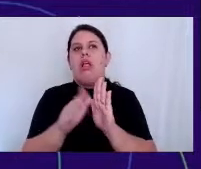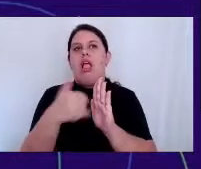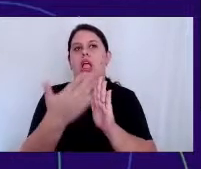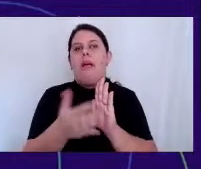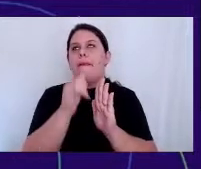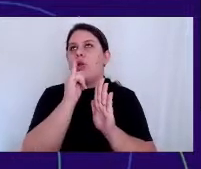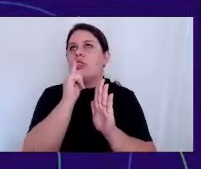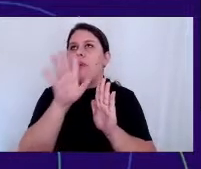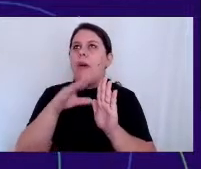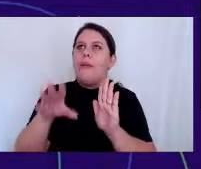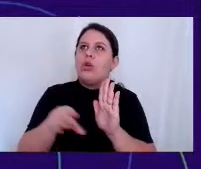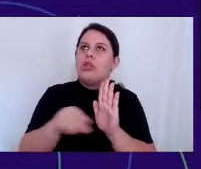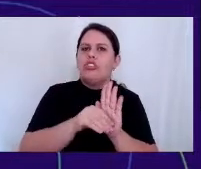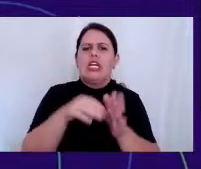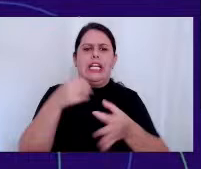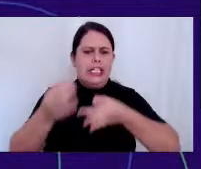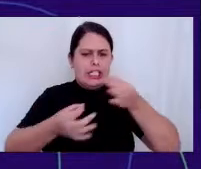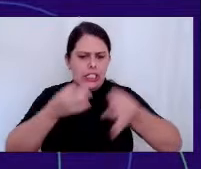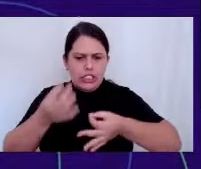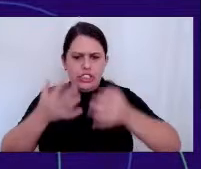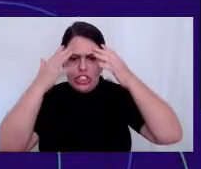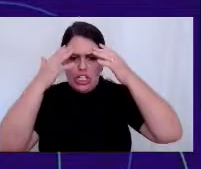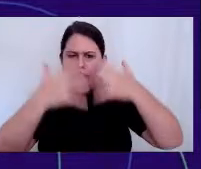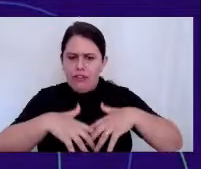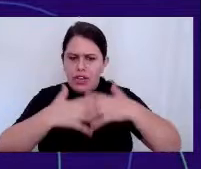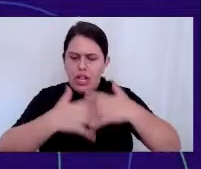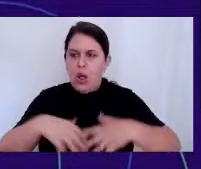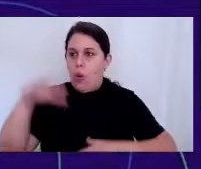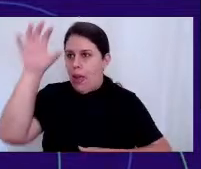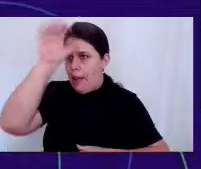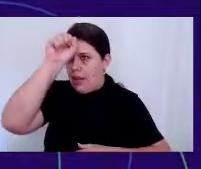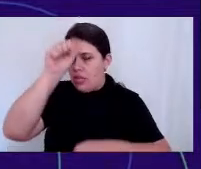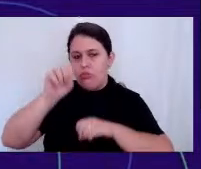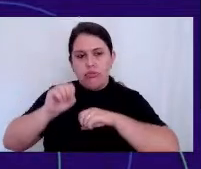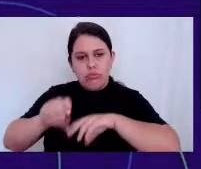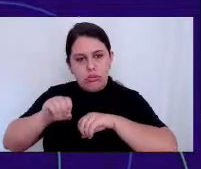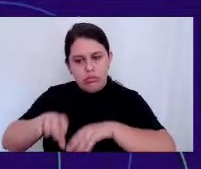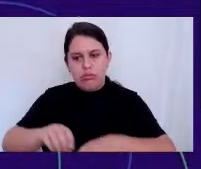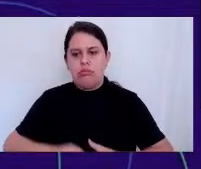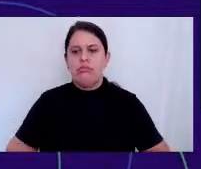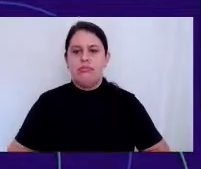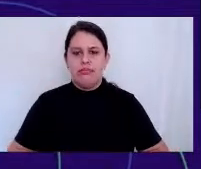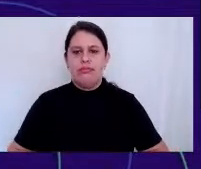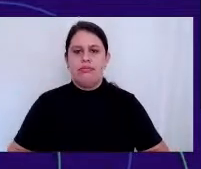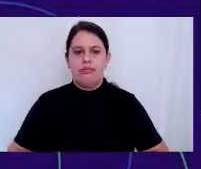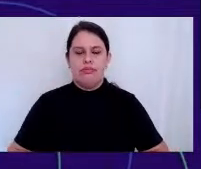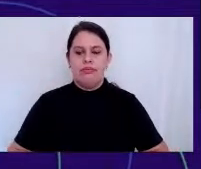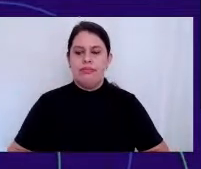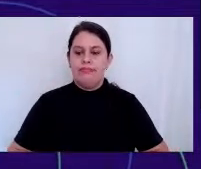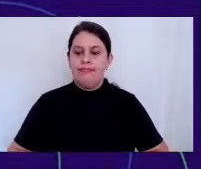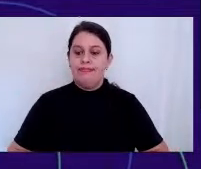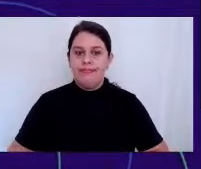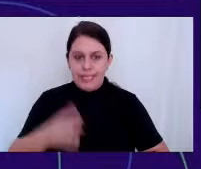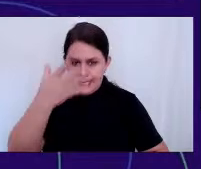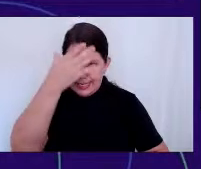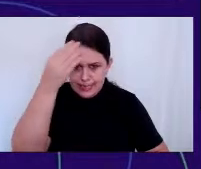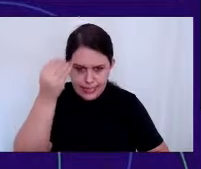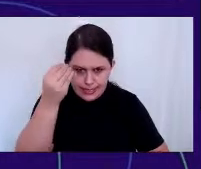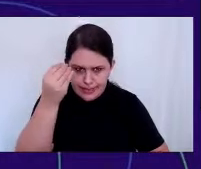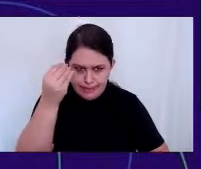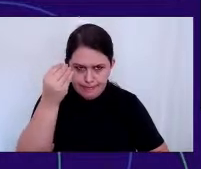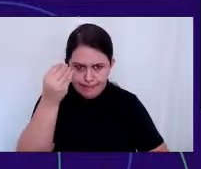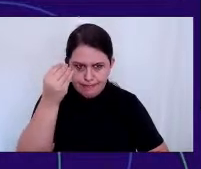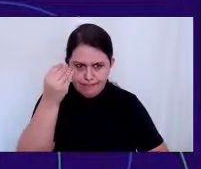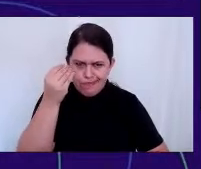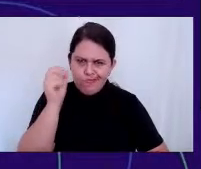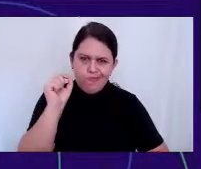learning and teaching. Any that I've missed? Well, not really, but I just